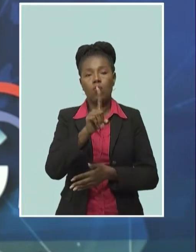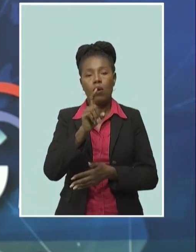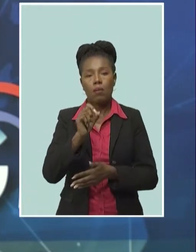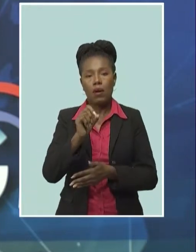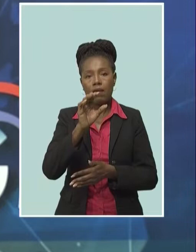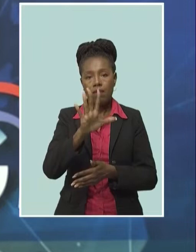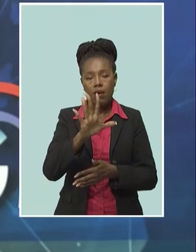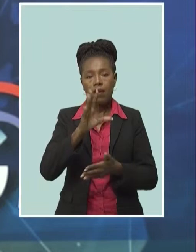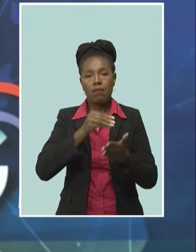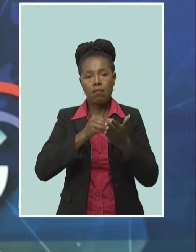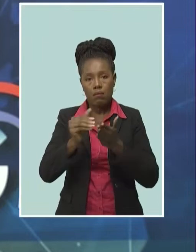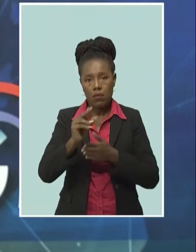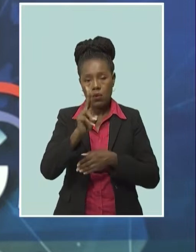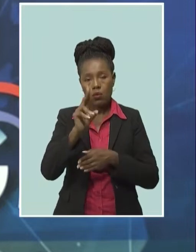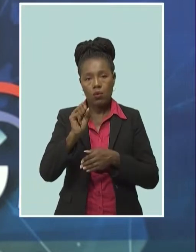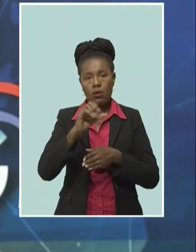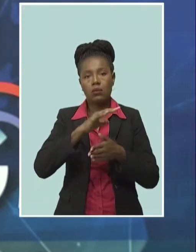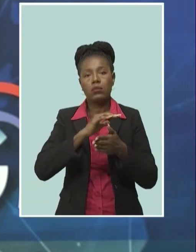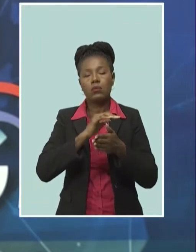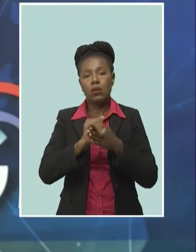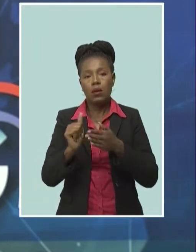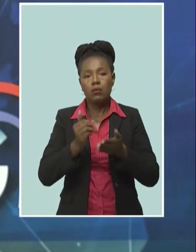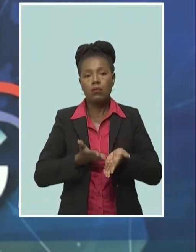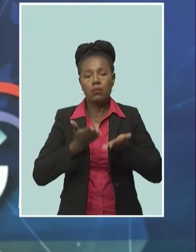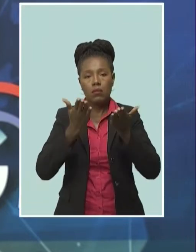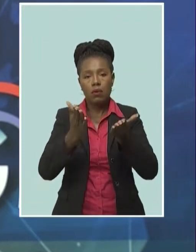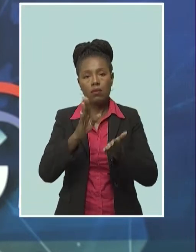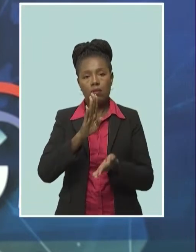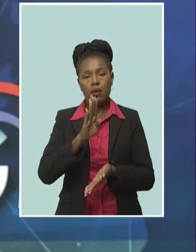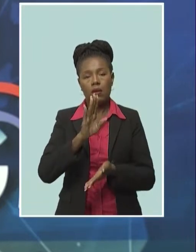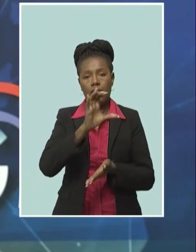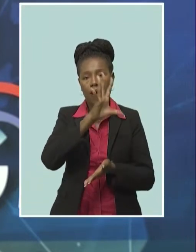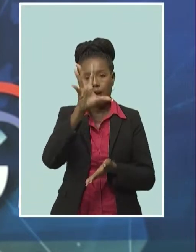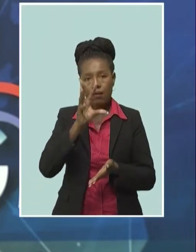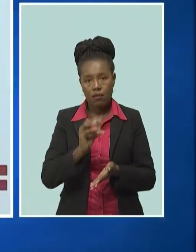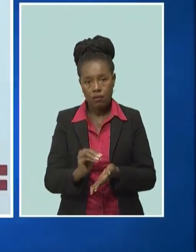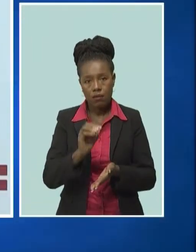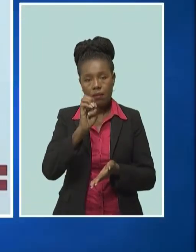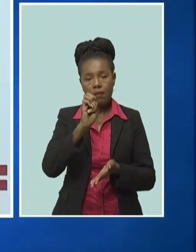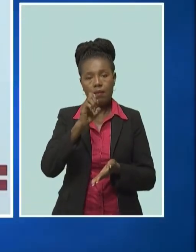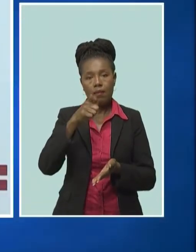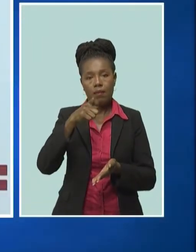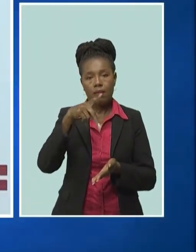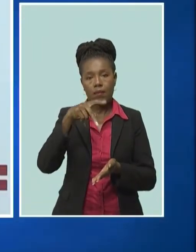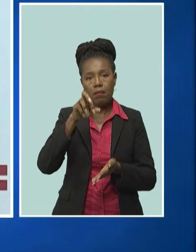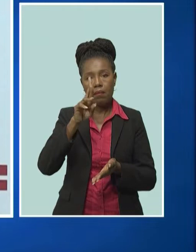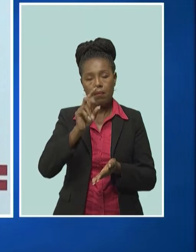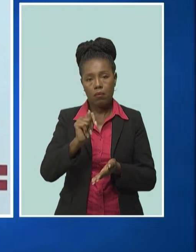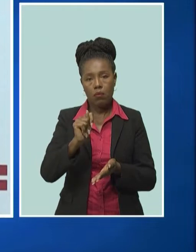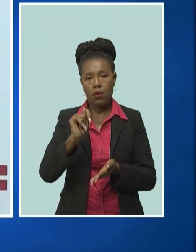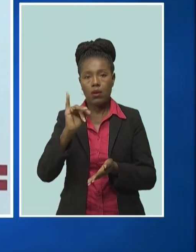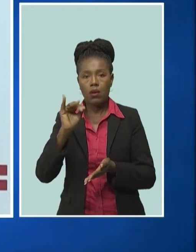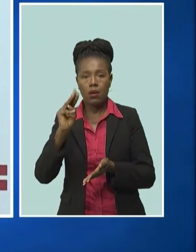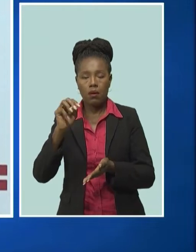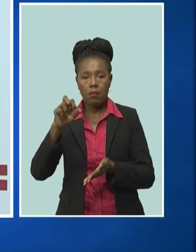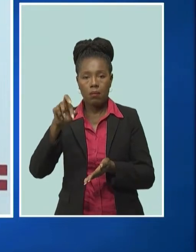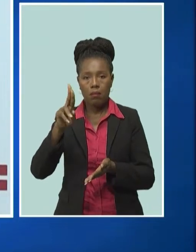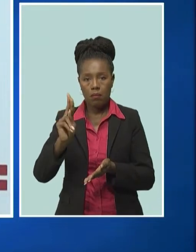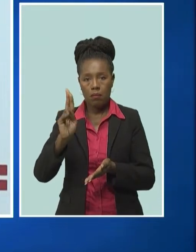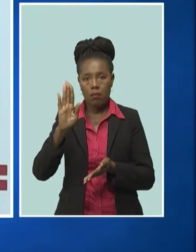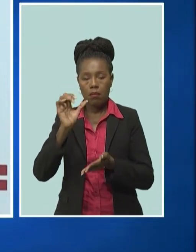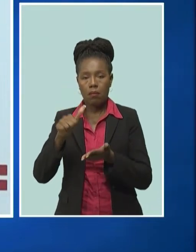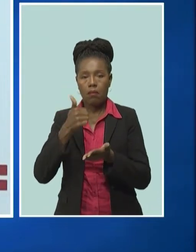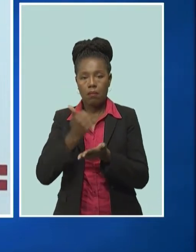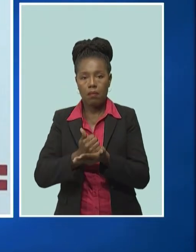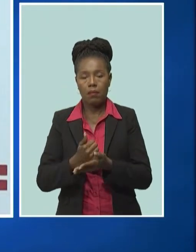for CARICOM, which is being offered by the African Export-Import Bank. All have not yet done so, and again, it is not for me in